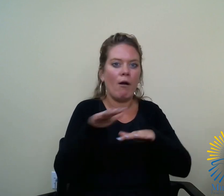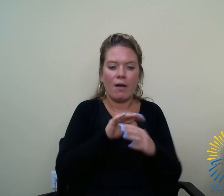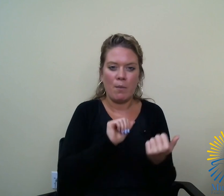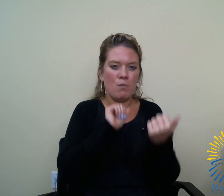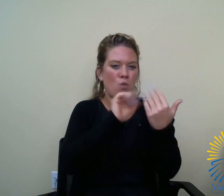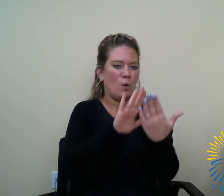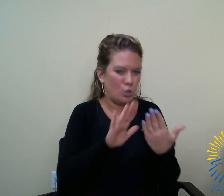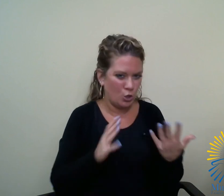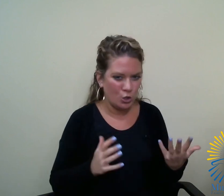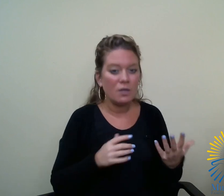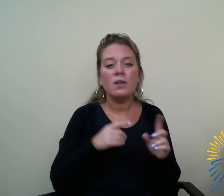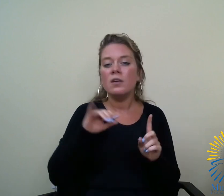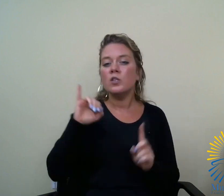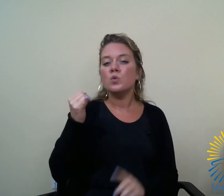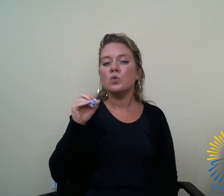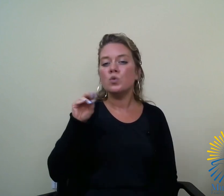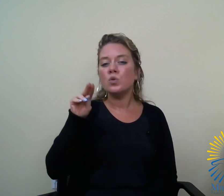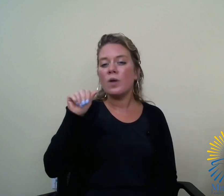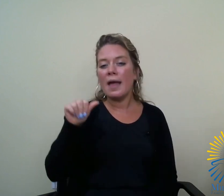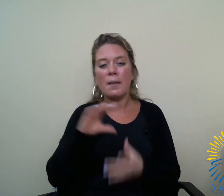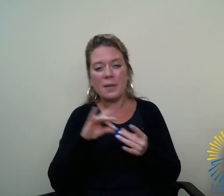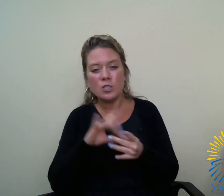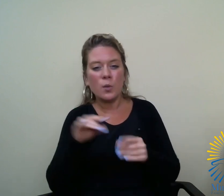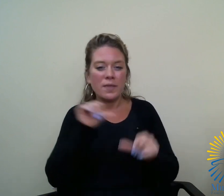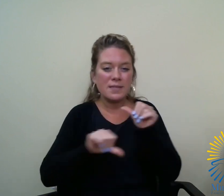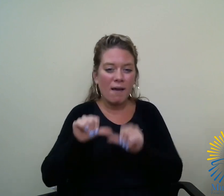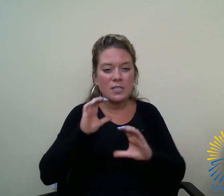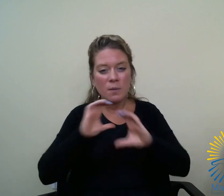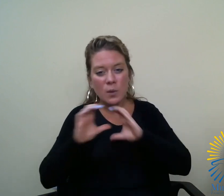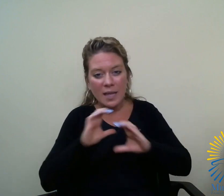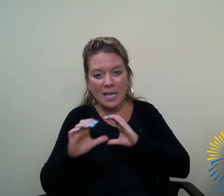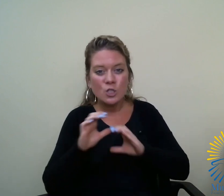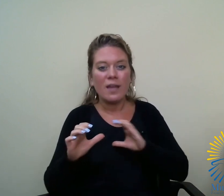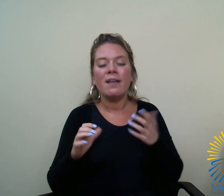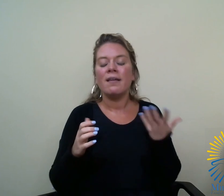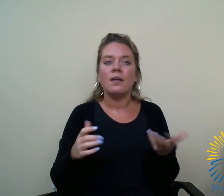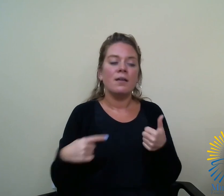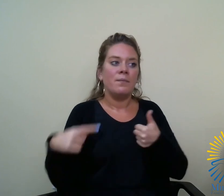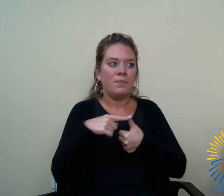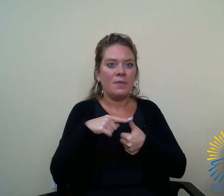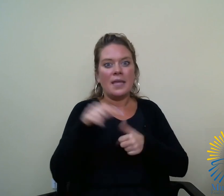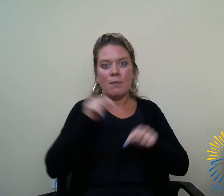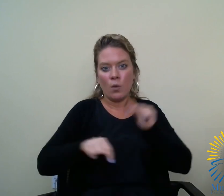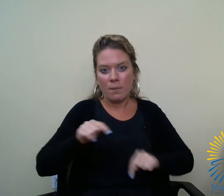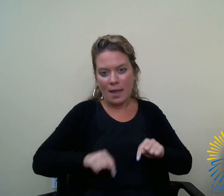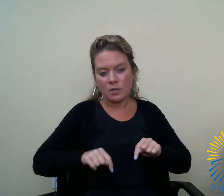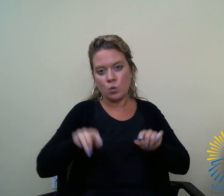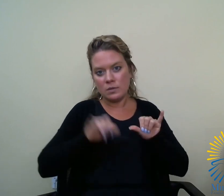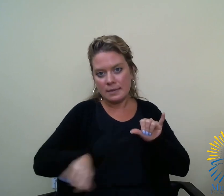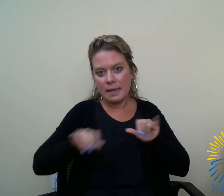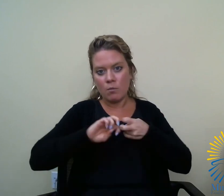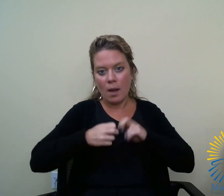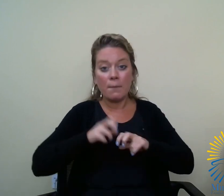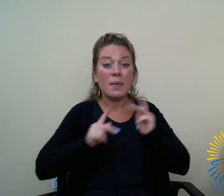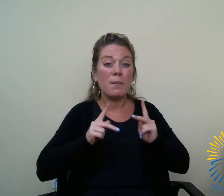But I know Joanna mentioned it with like science communication, and a couple of you guys mentioned it. So like one part of the problem that we keep going back to in this is that people